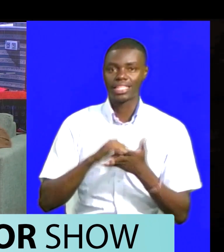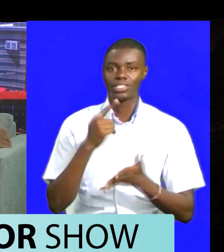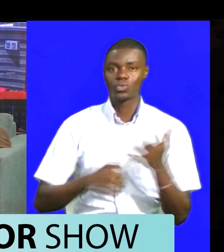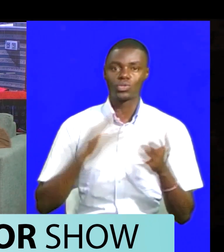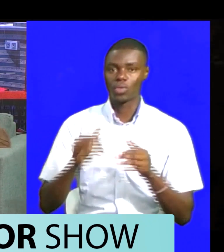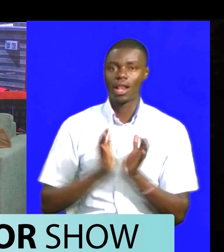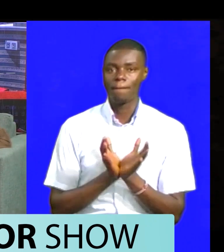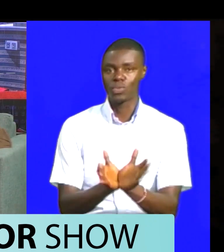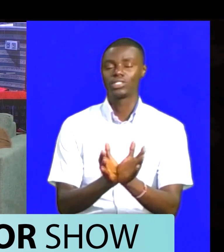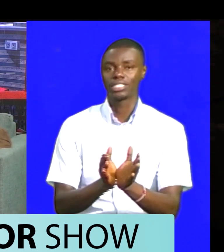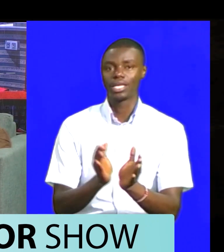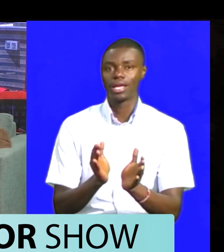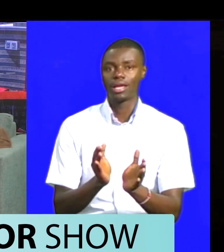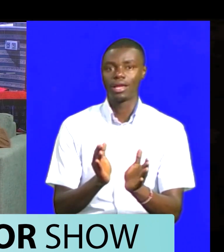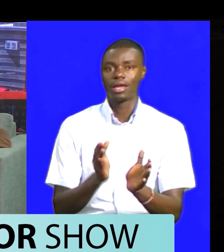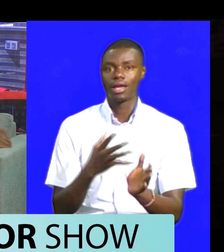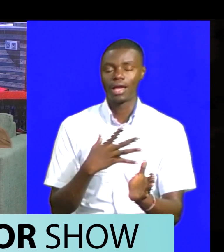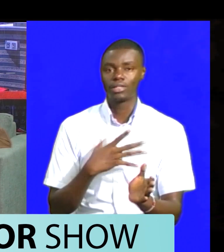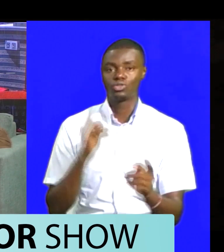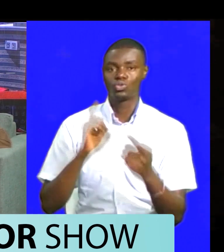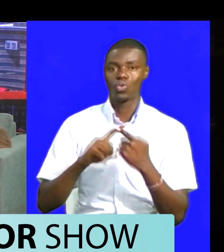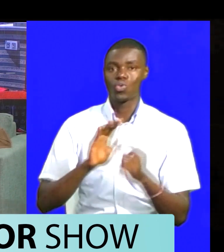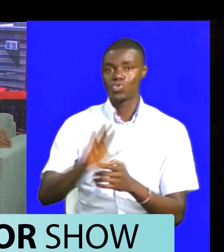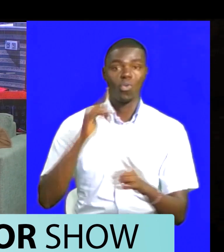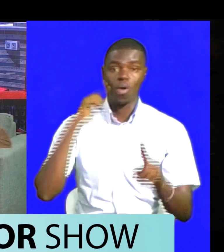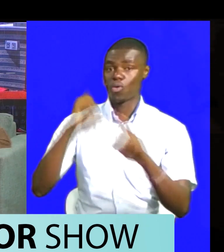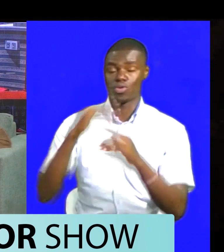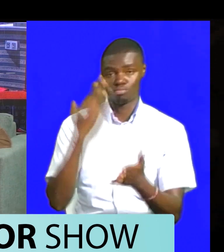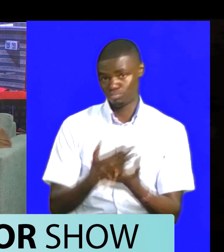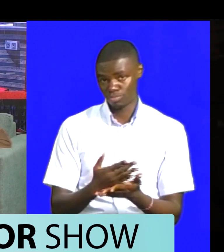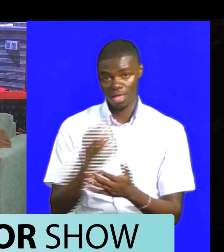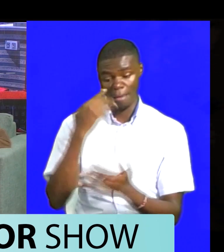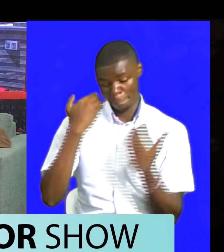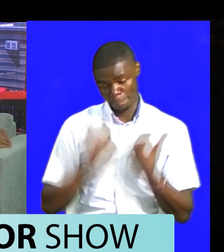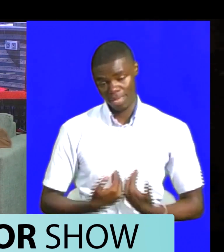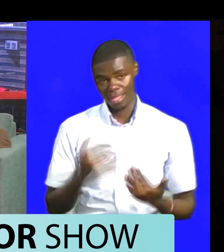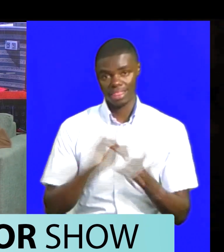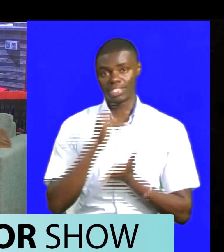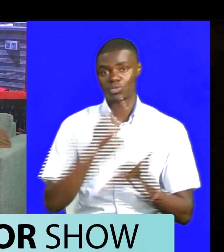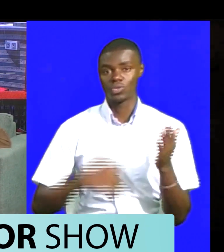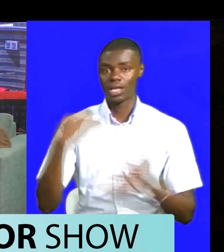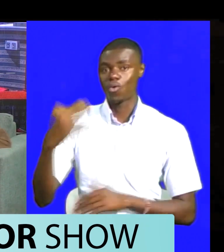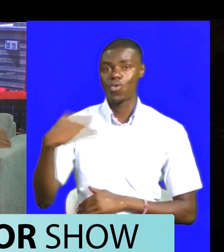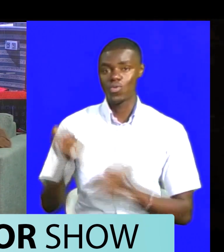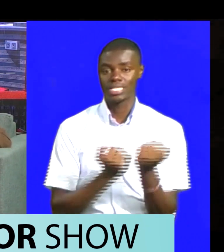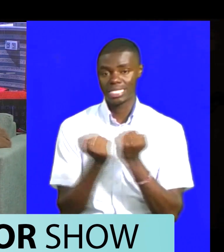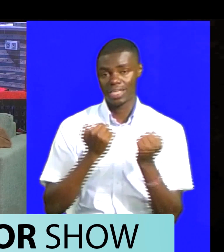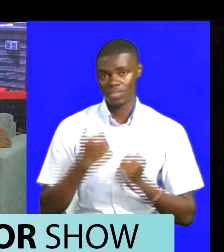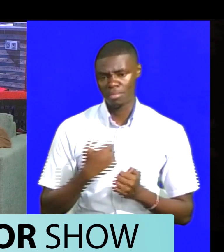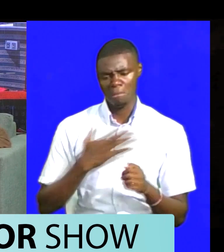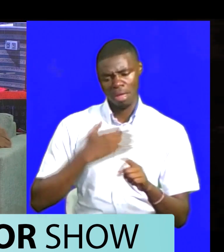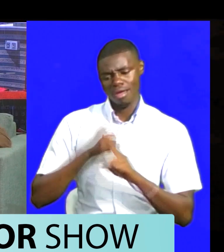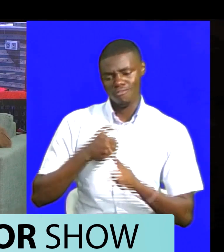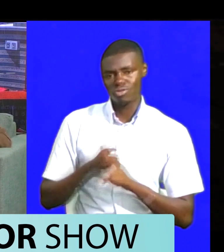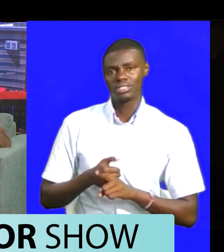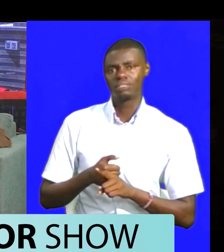will push you to your goal, definitely. So for me, that's what is always driving me. I mean, my advocacy is